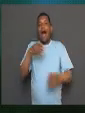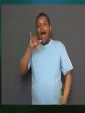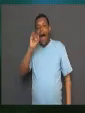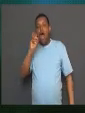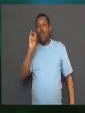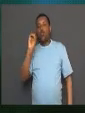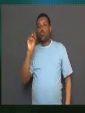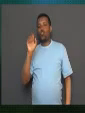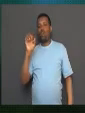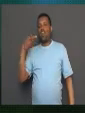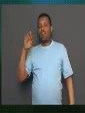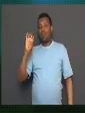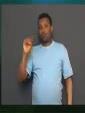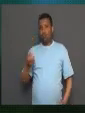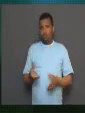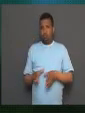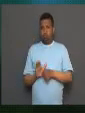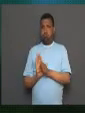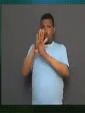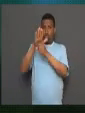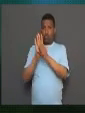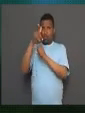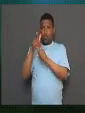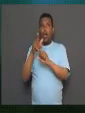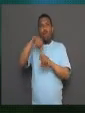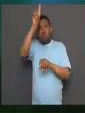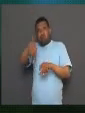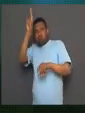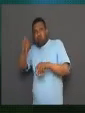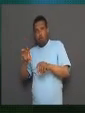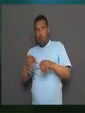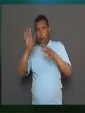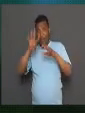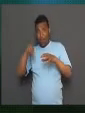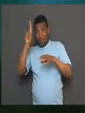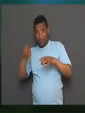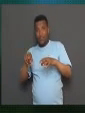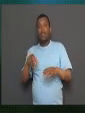The ionosphere bounces radio waves.